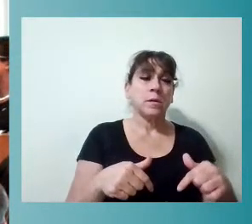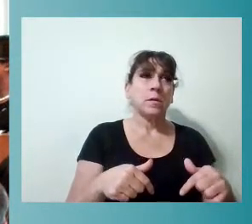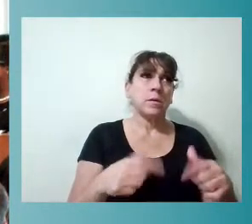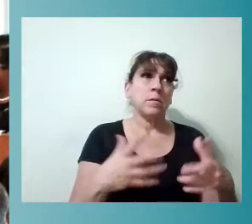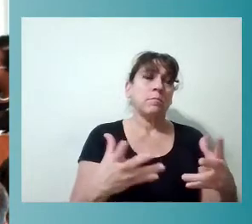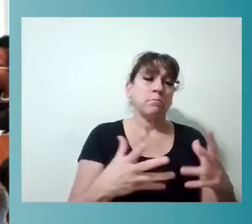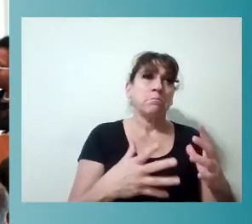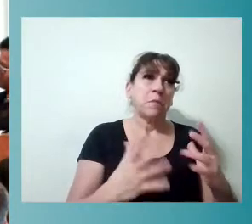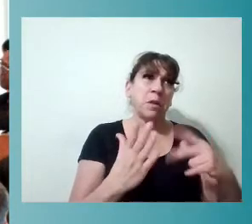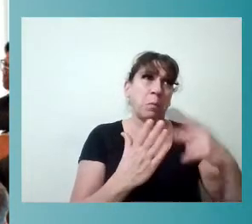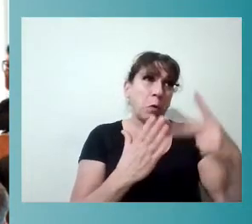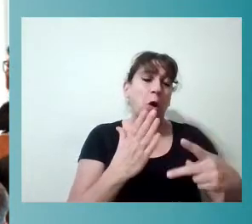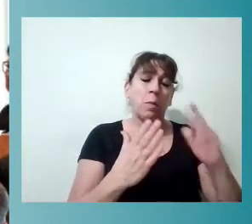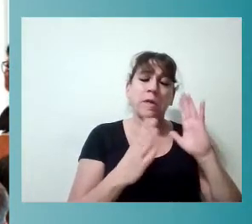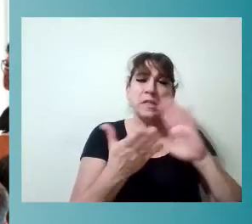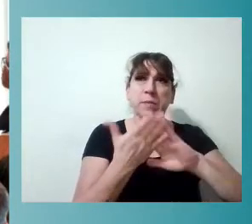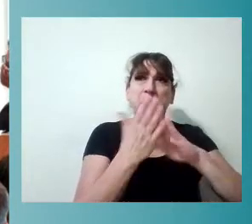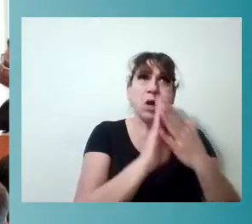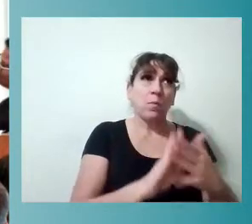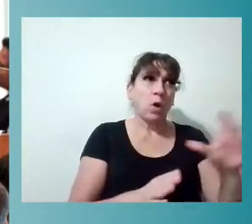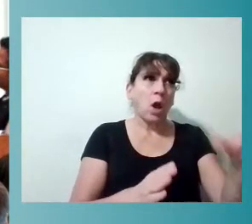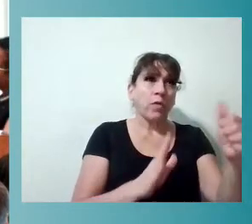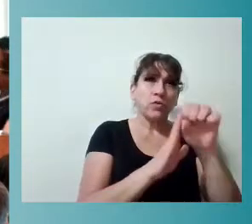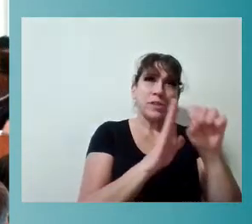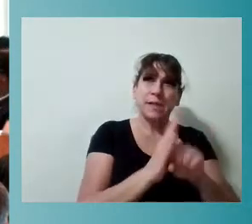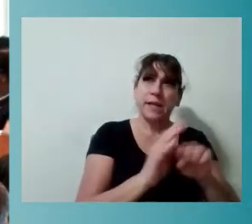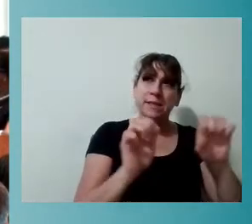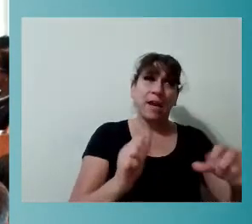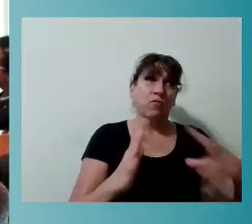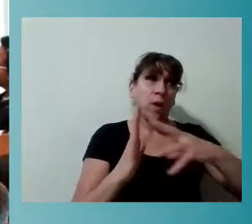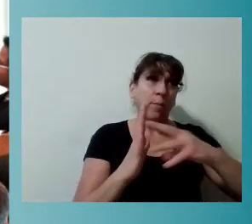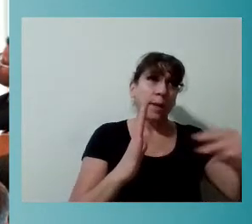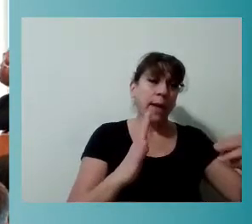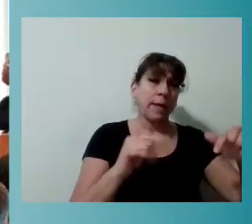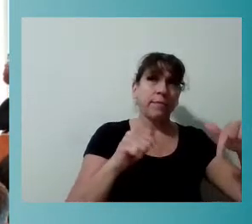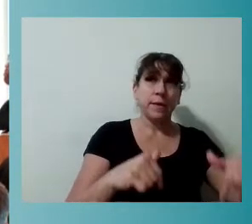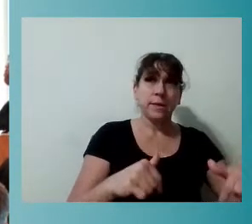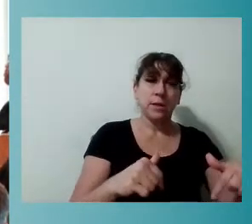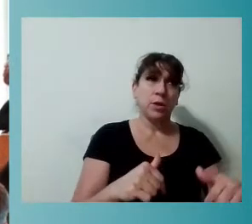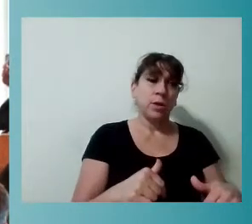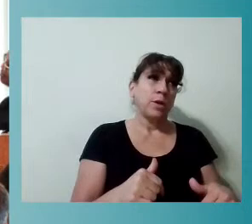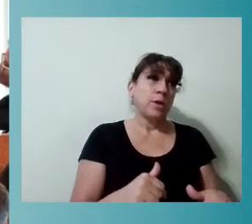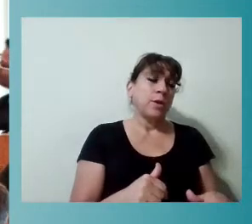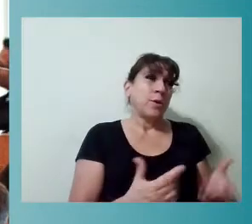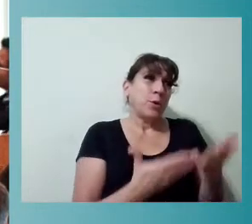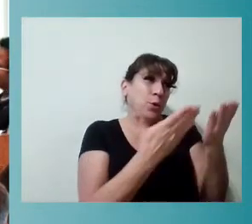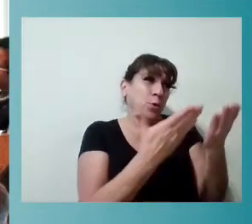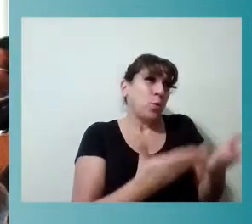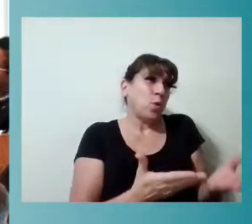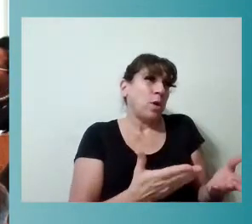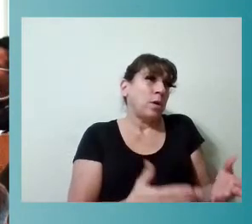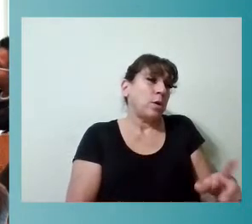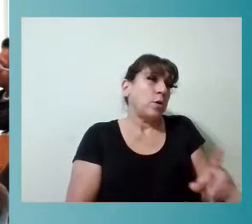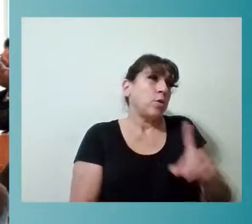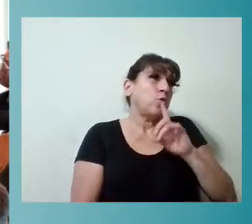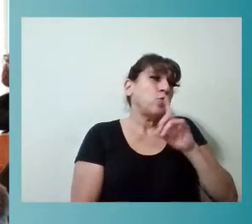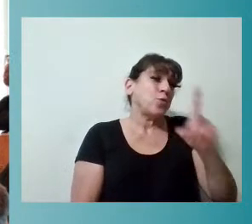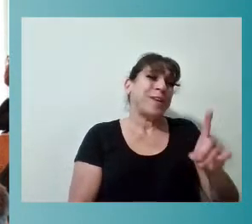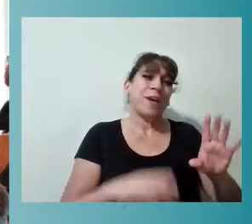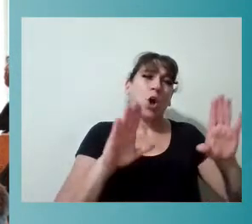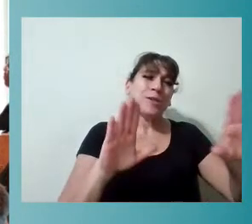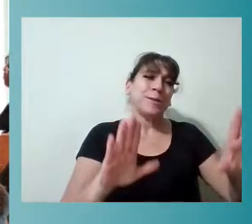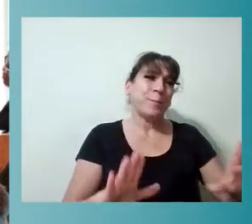that it is, where other states can replicate it. You are truly awesome.